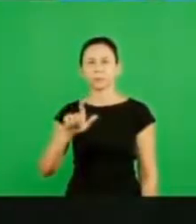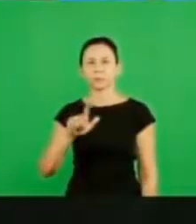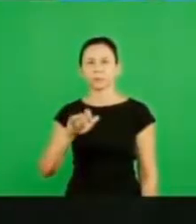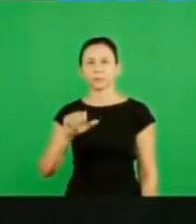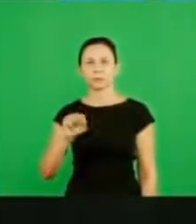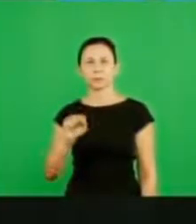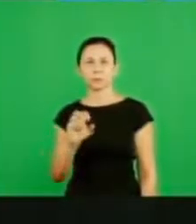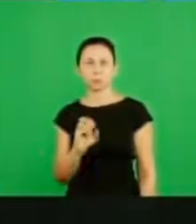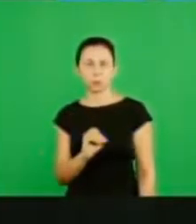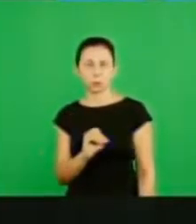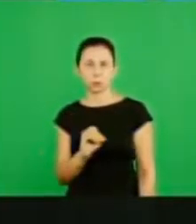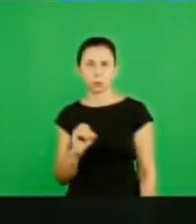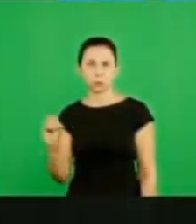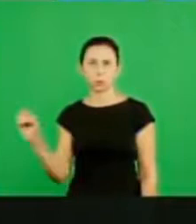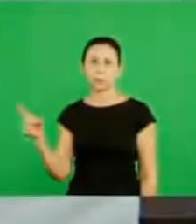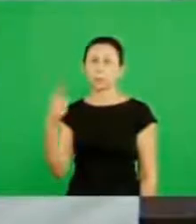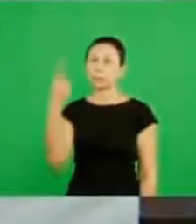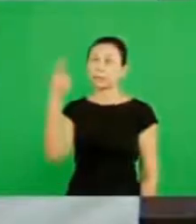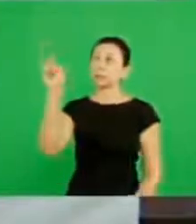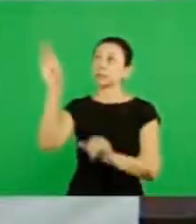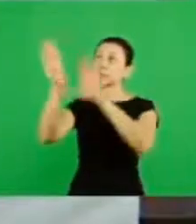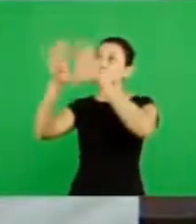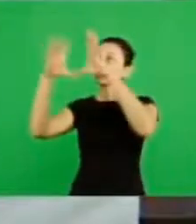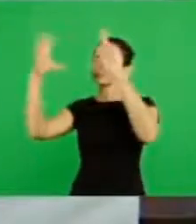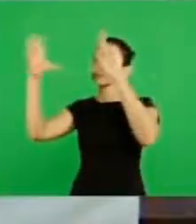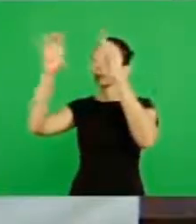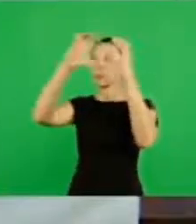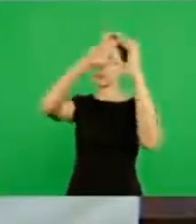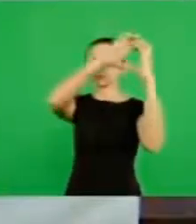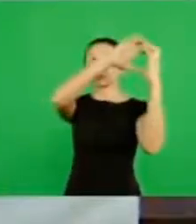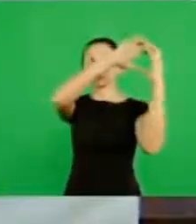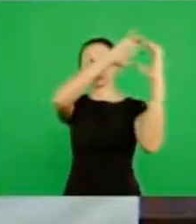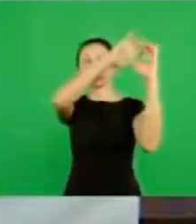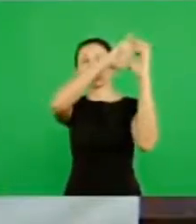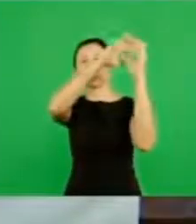reading. The third trumpet, let's read here.